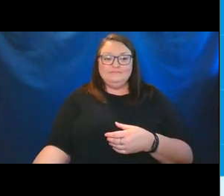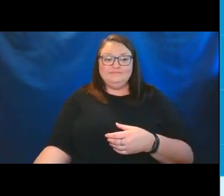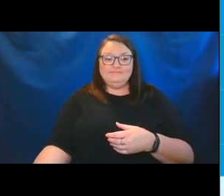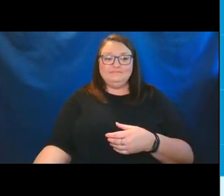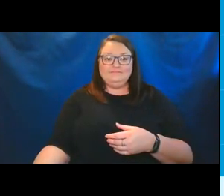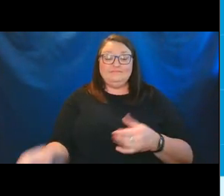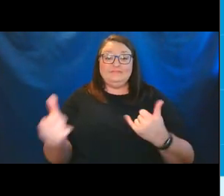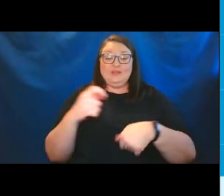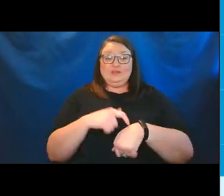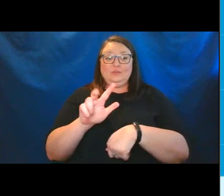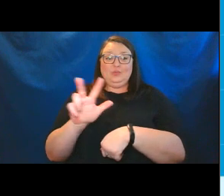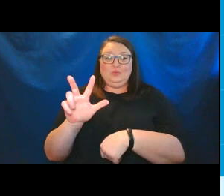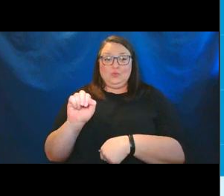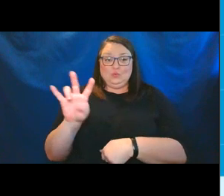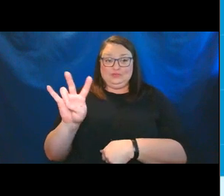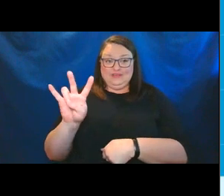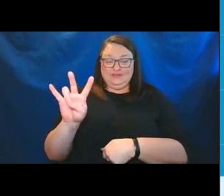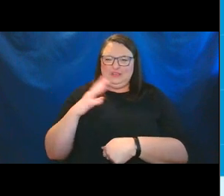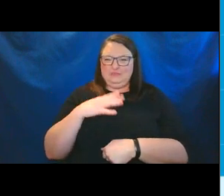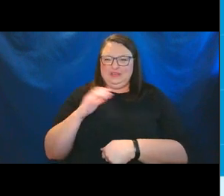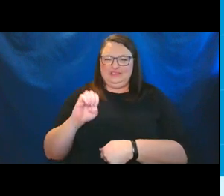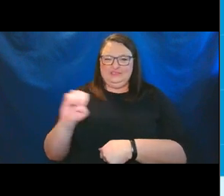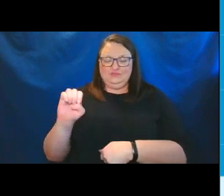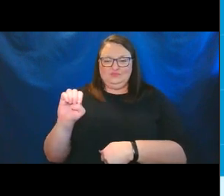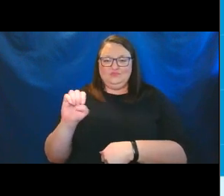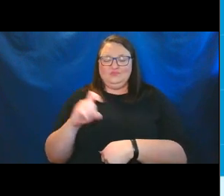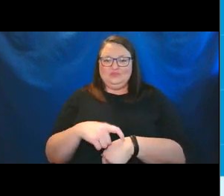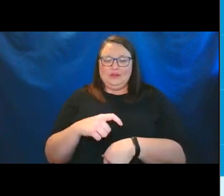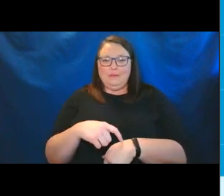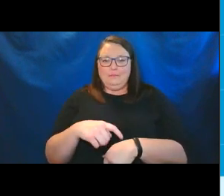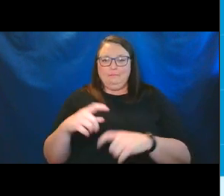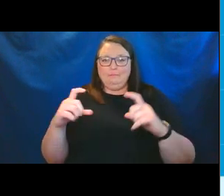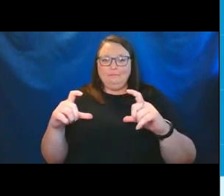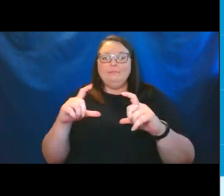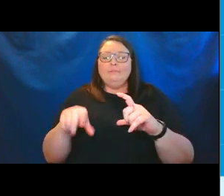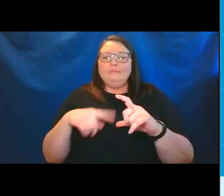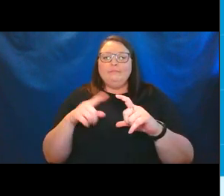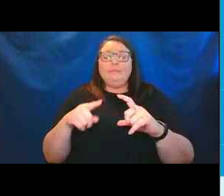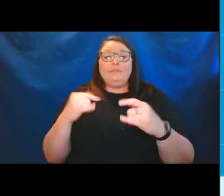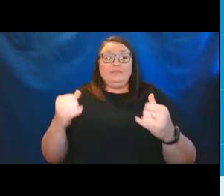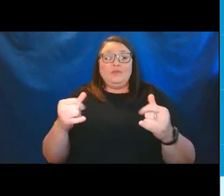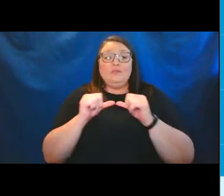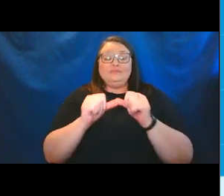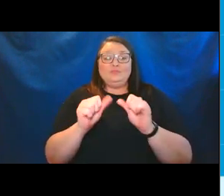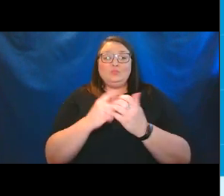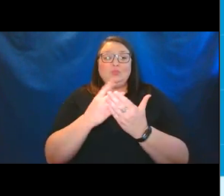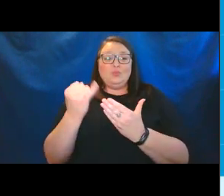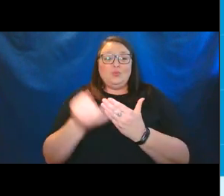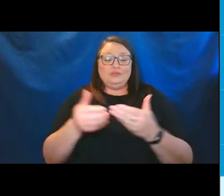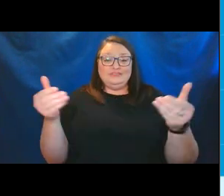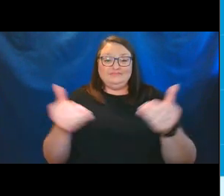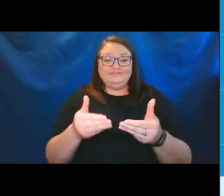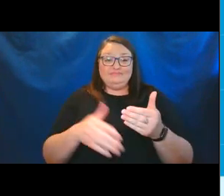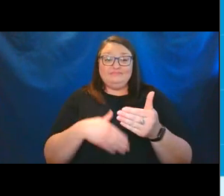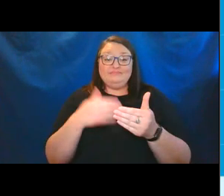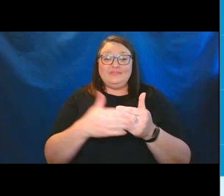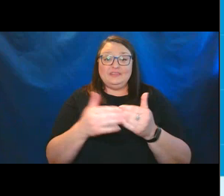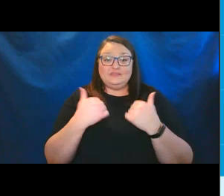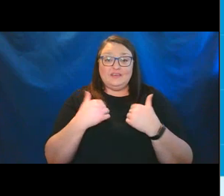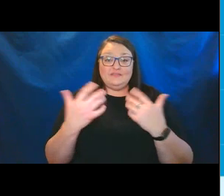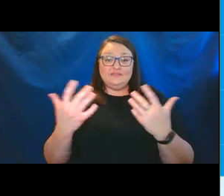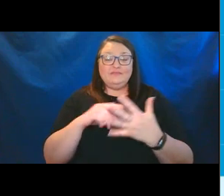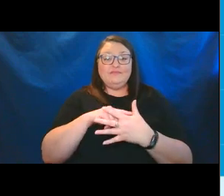on my Eastern time clock, and we will now continue with project introductions. So next up we have 5